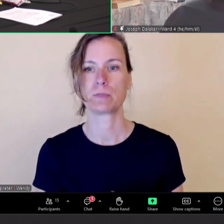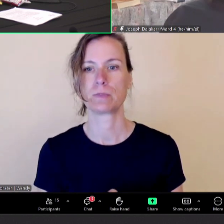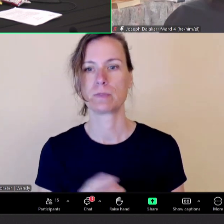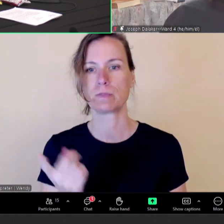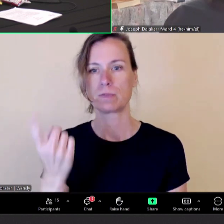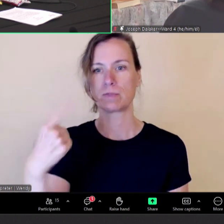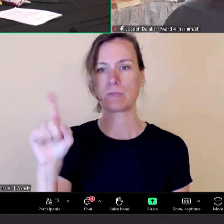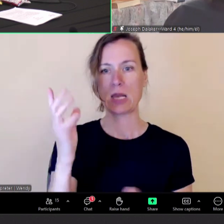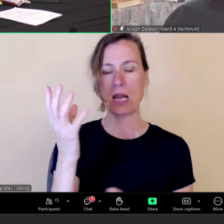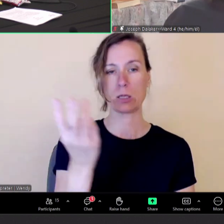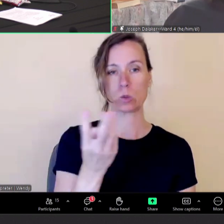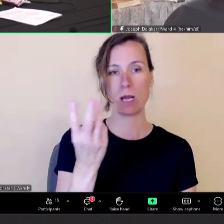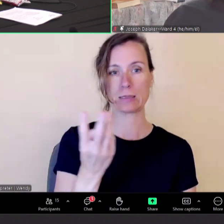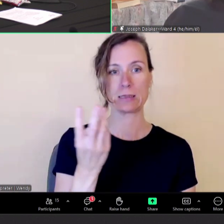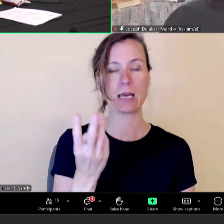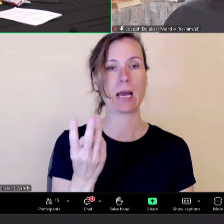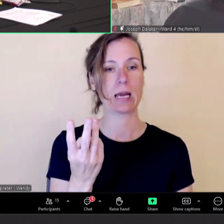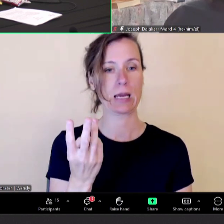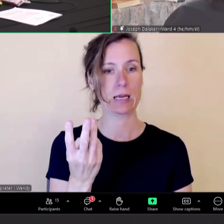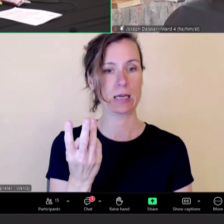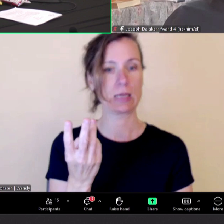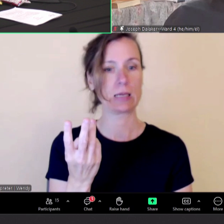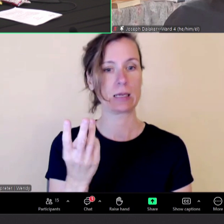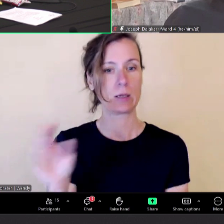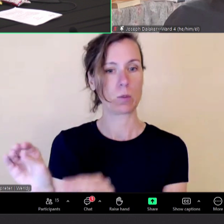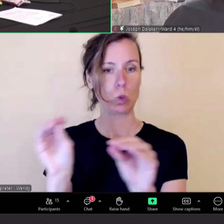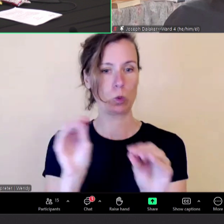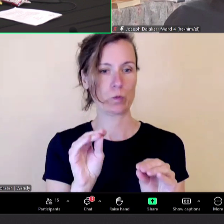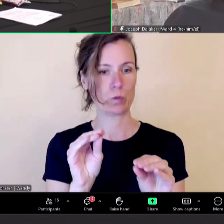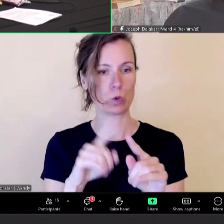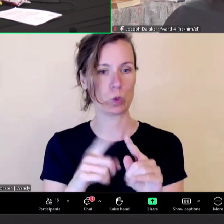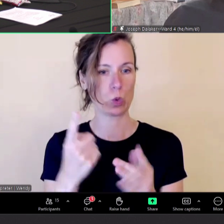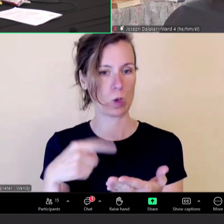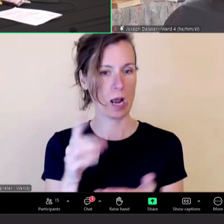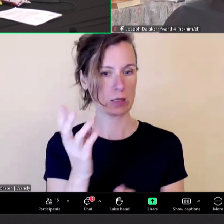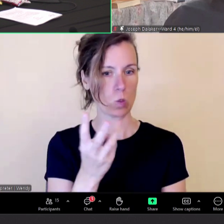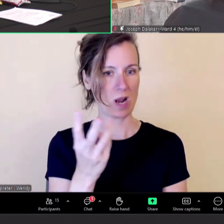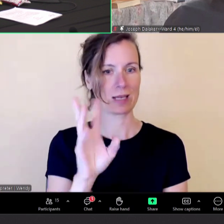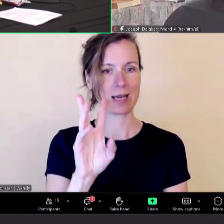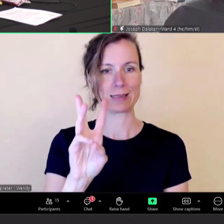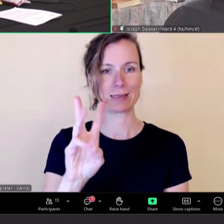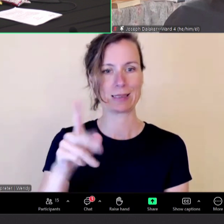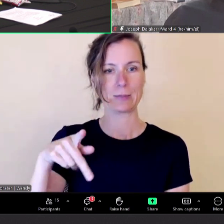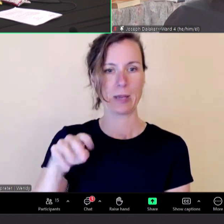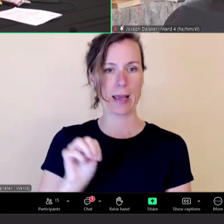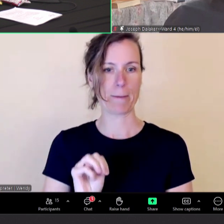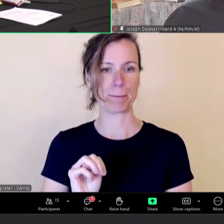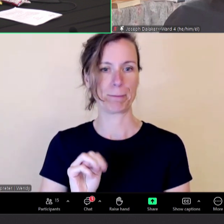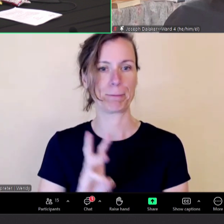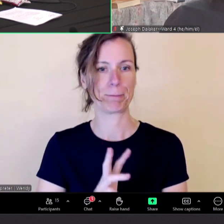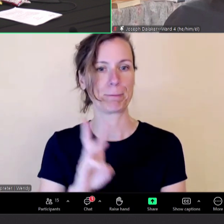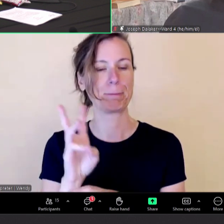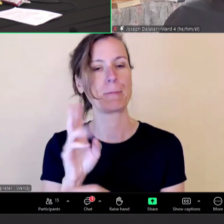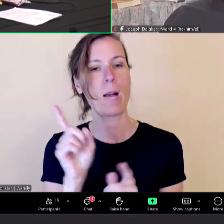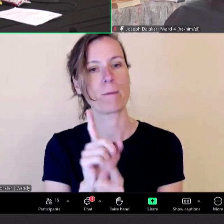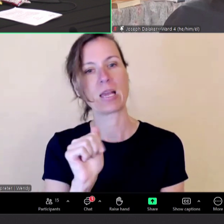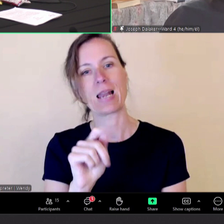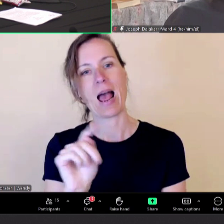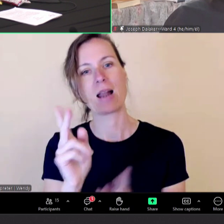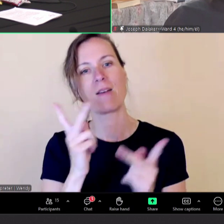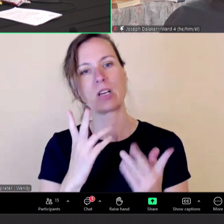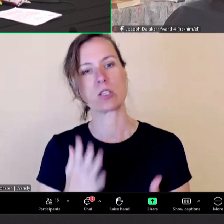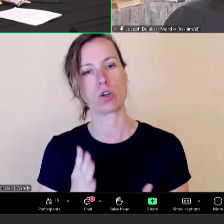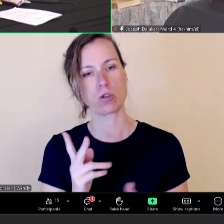it up to next Wednesday. What time? 6 o'clock. We aim for 6 p.m. We meet at the visitor center, at the visitor parking lot, right next to